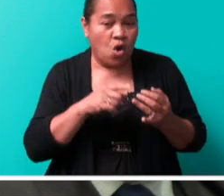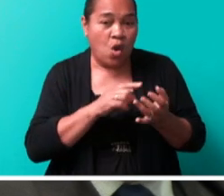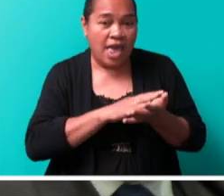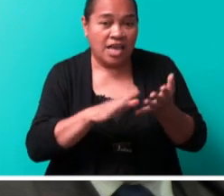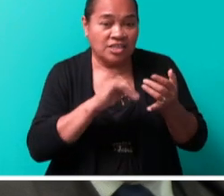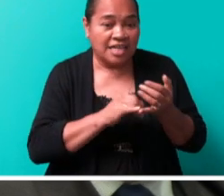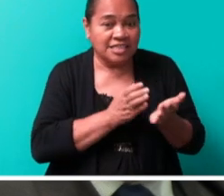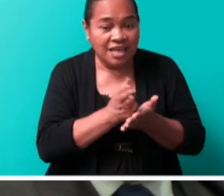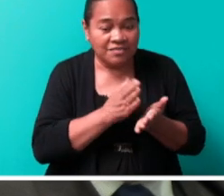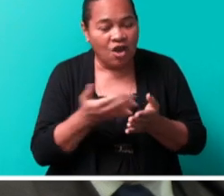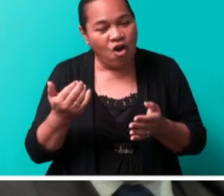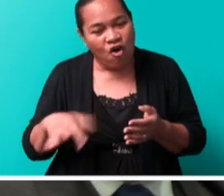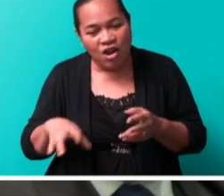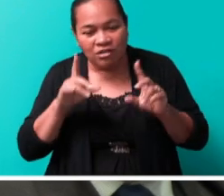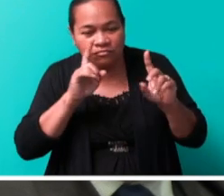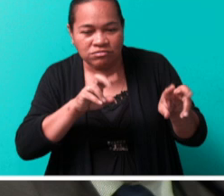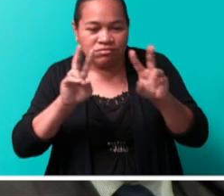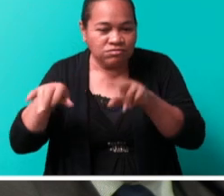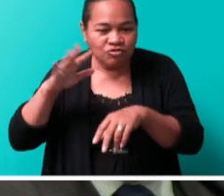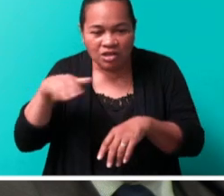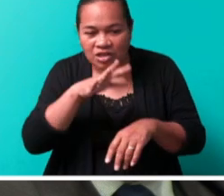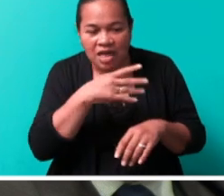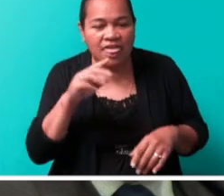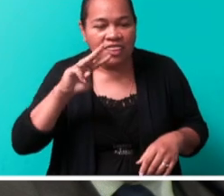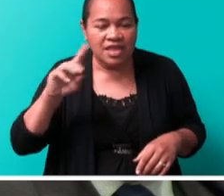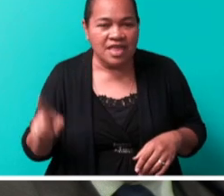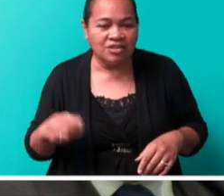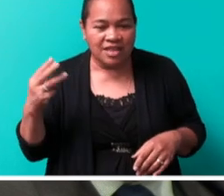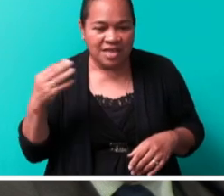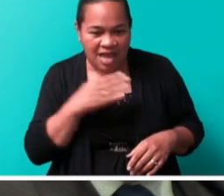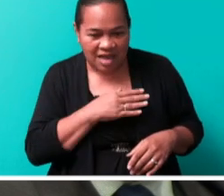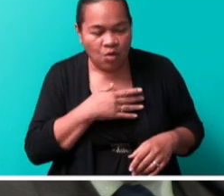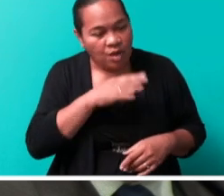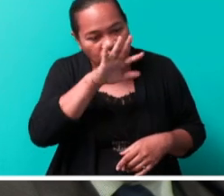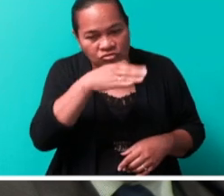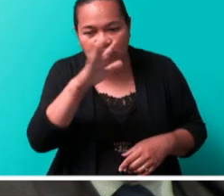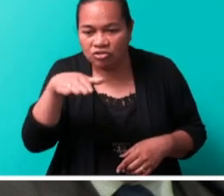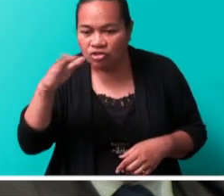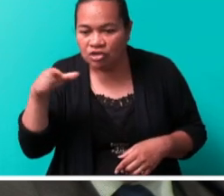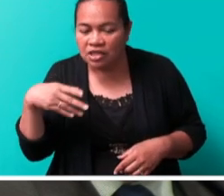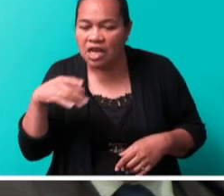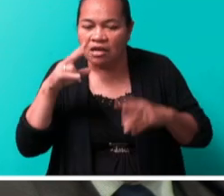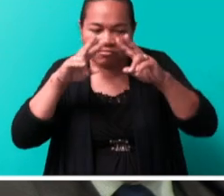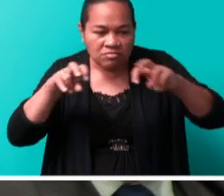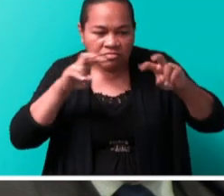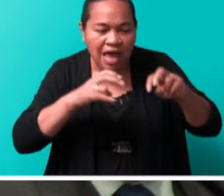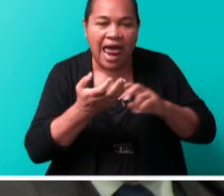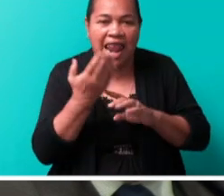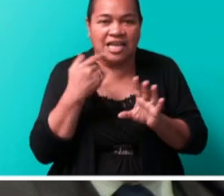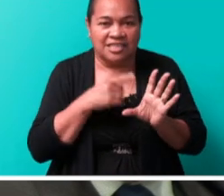have conducted around 3,300 general workplace inspections and audits last year, and the